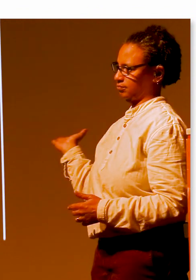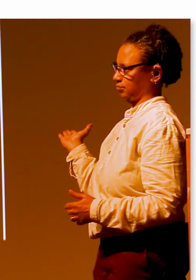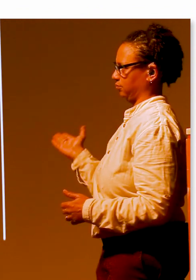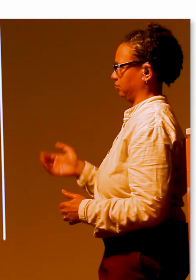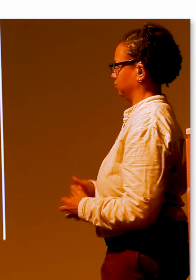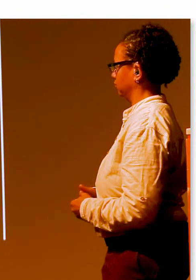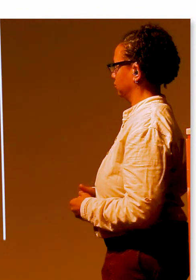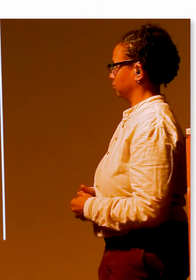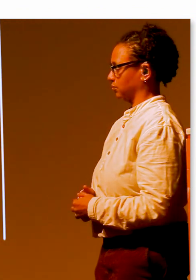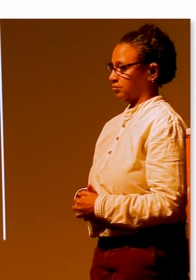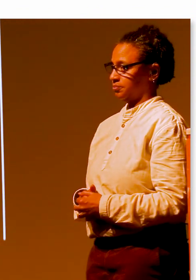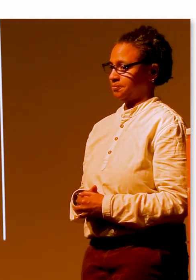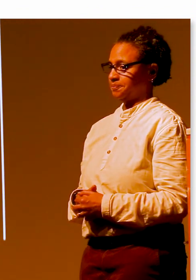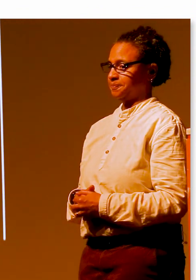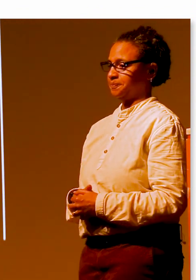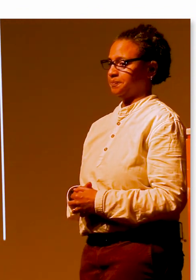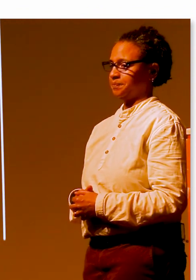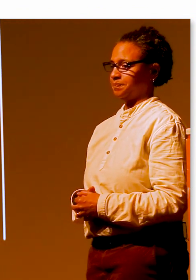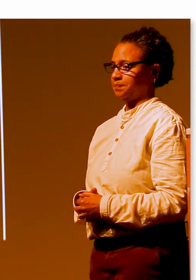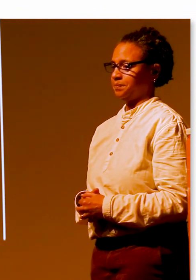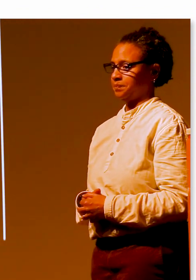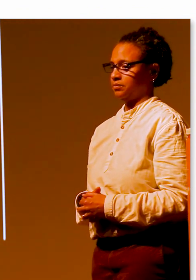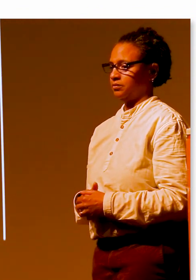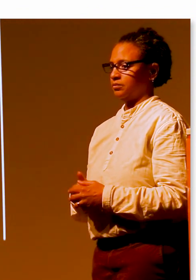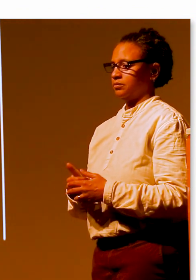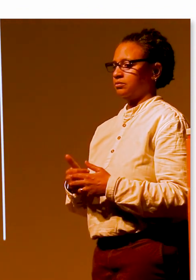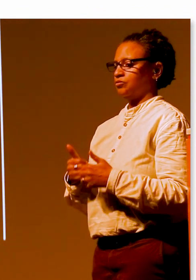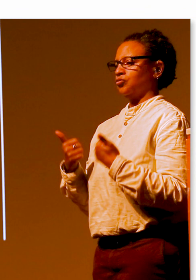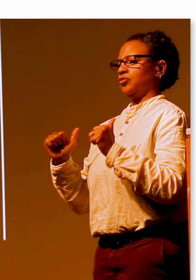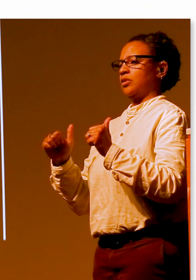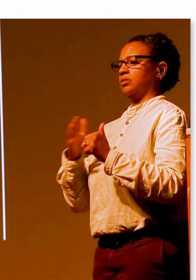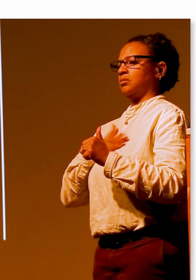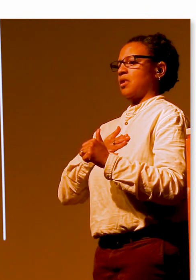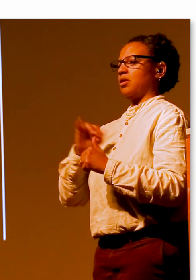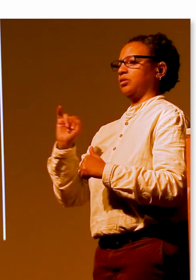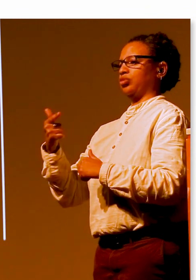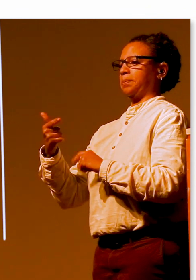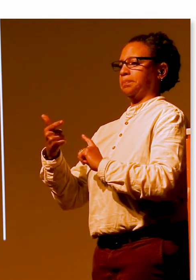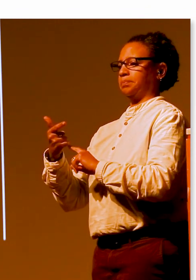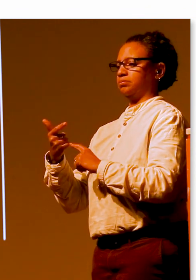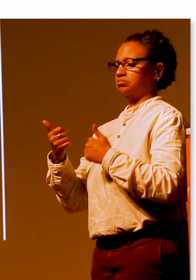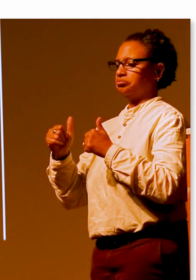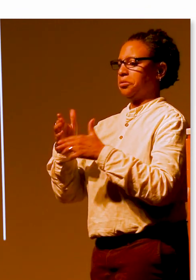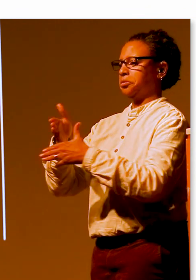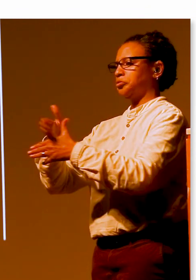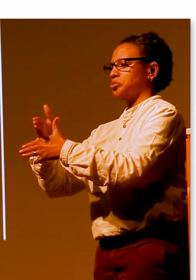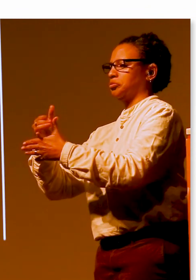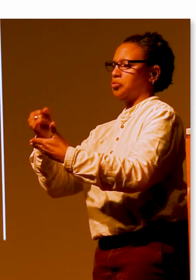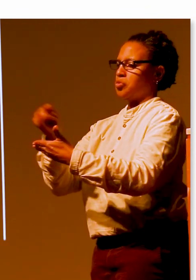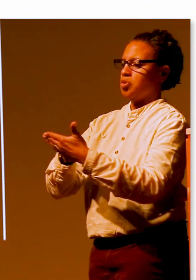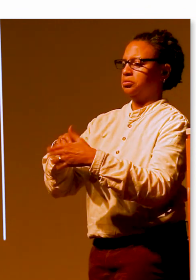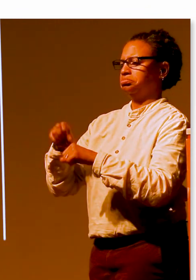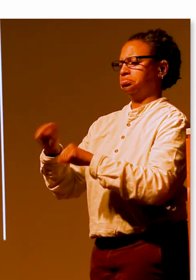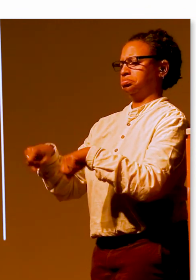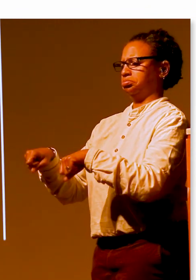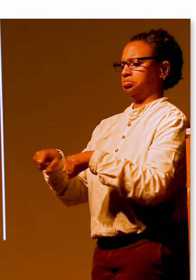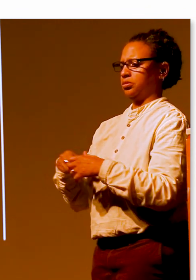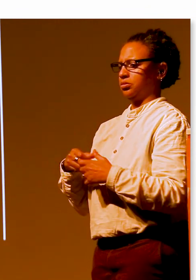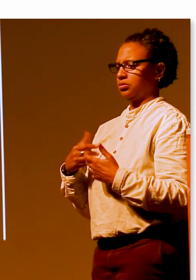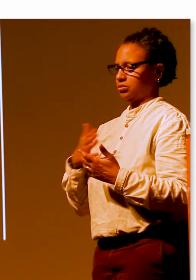I try within the platform, whenever possible, to, of course, share art, to share images of friends in the